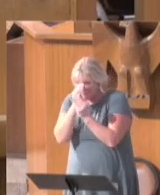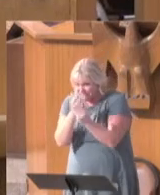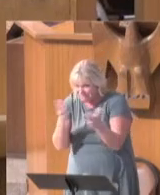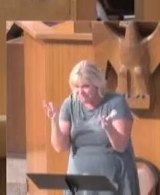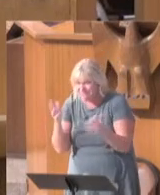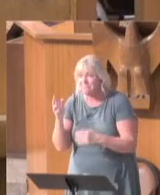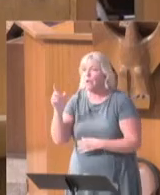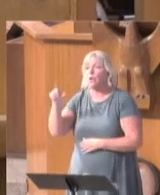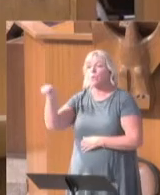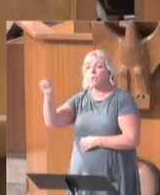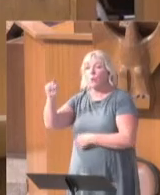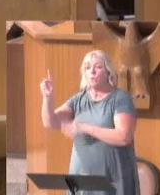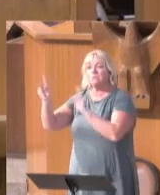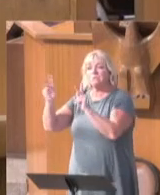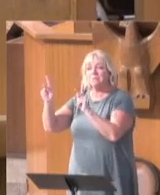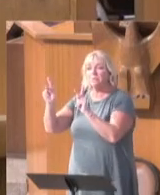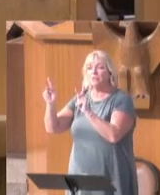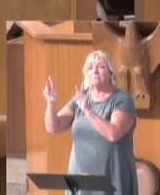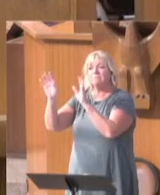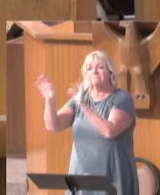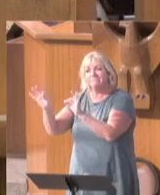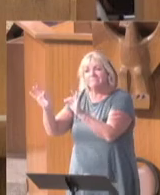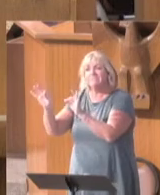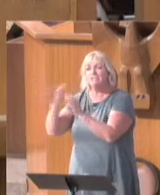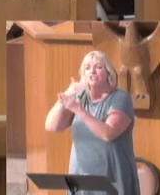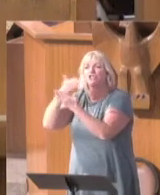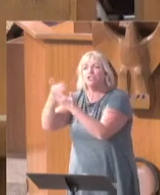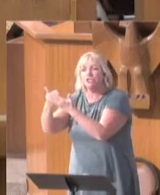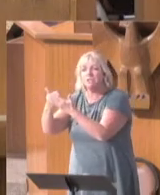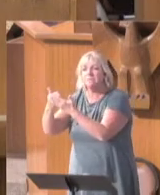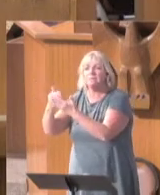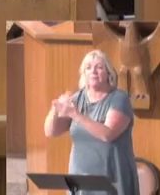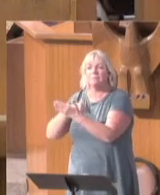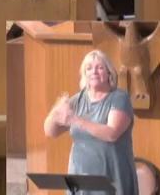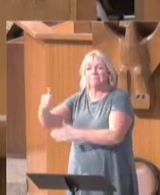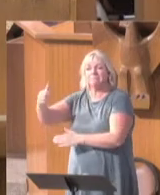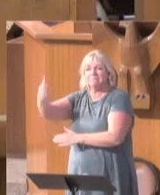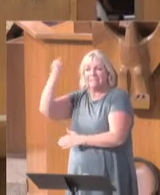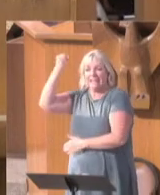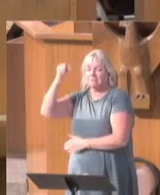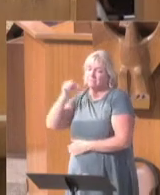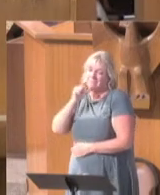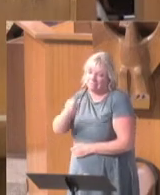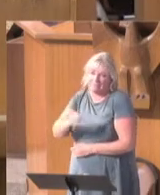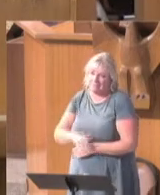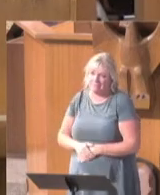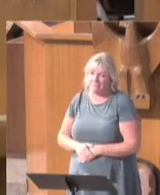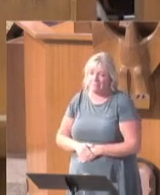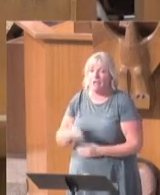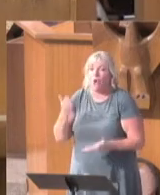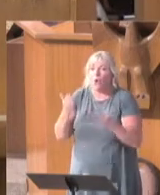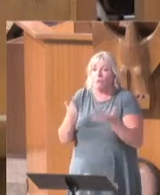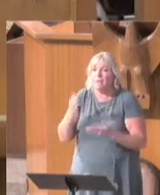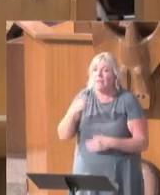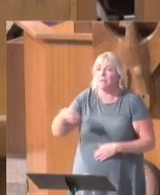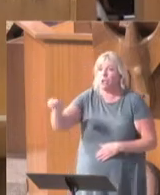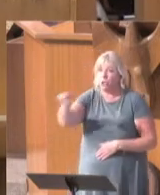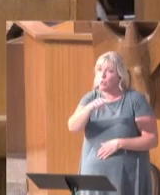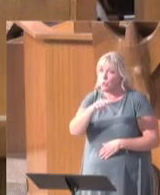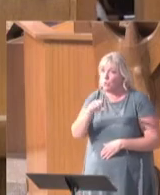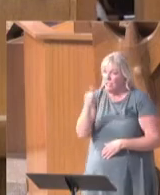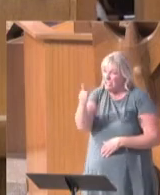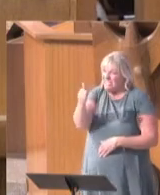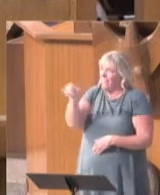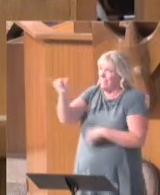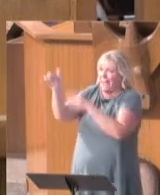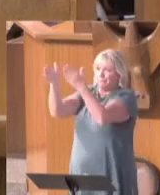have chosen this good portion, and it won't be taken away. Or maybe you, like Mary, have a career that takes you away